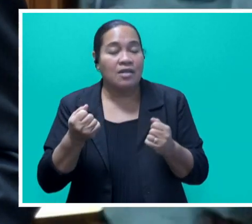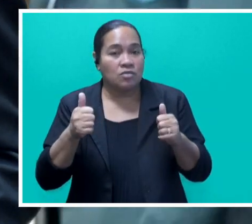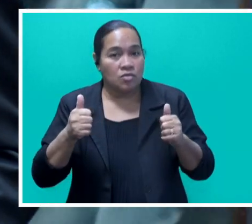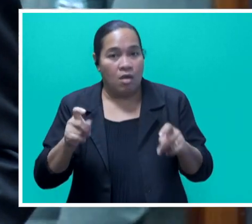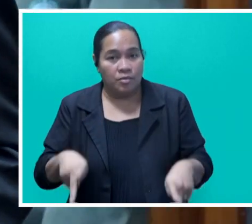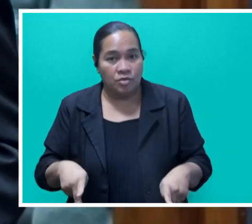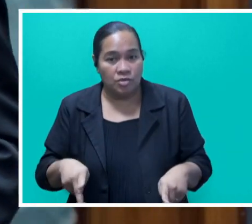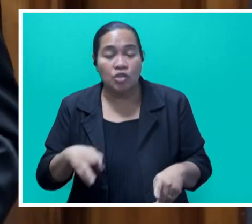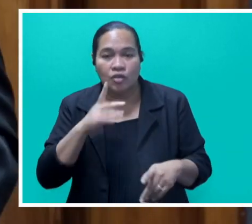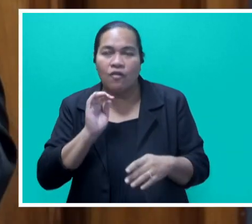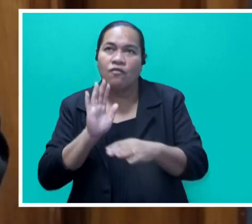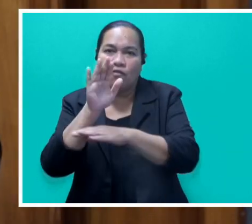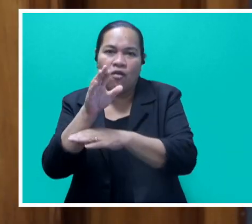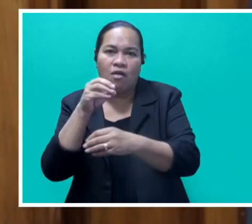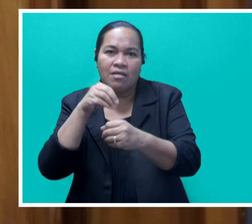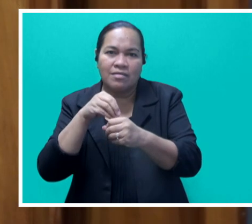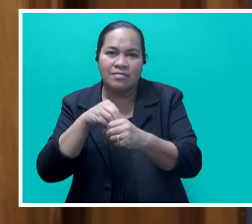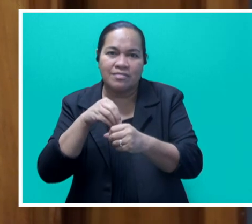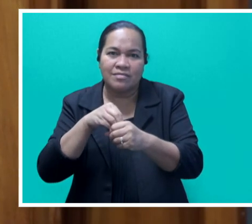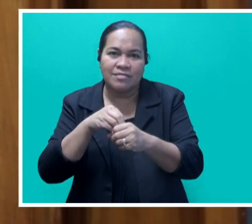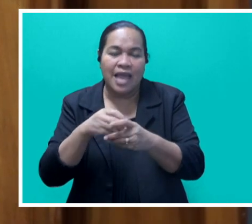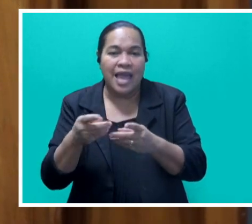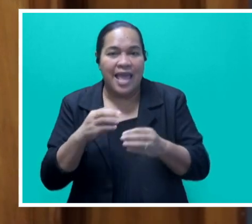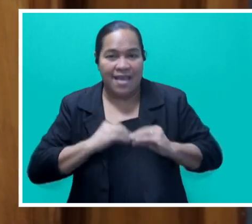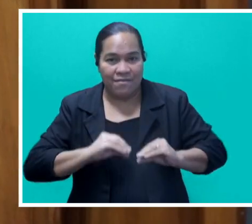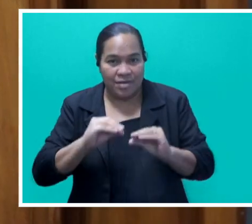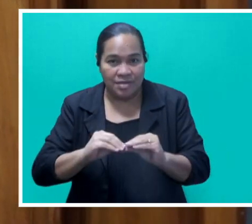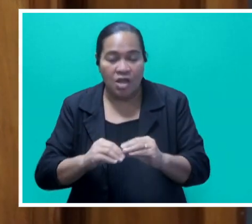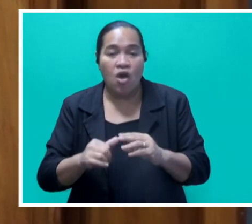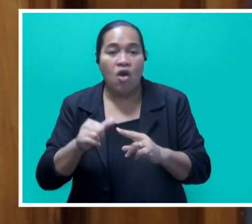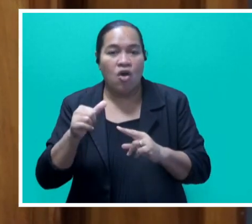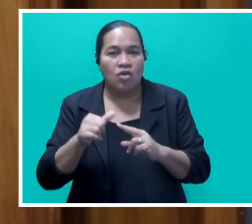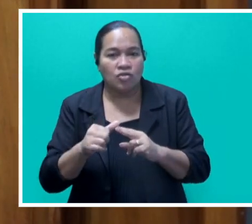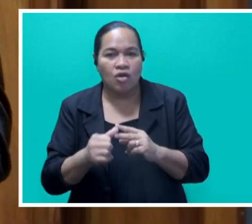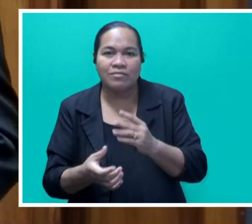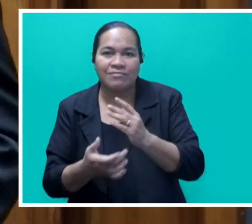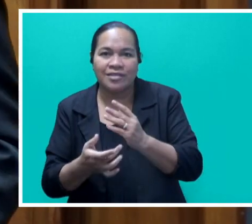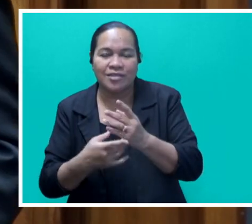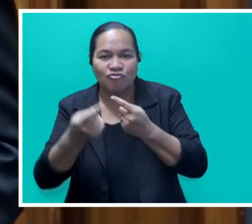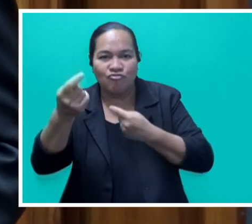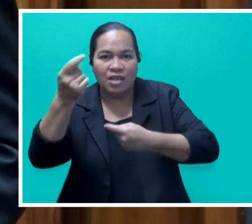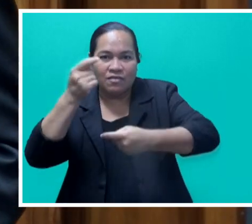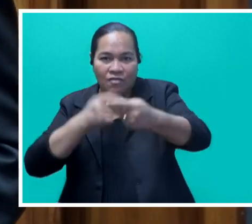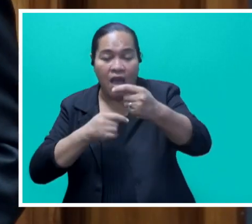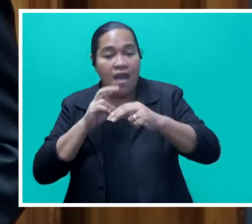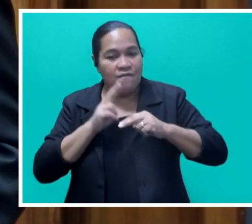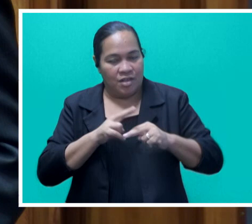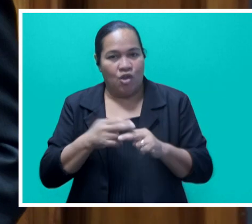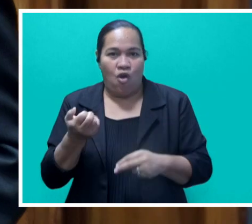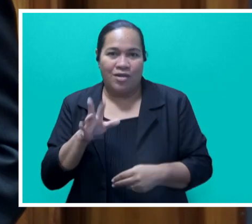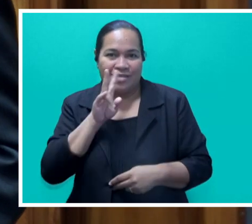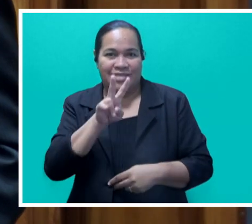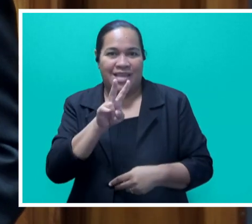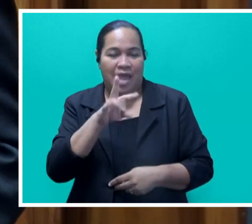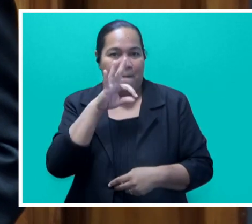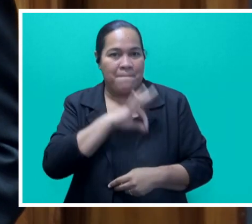foreign direct investments and technological transfer. Fiji is already seeing the benefits of